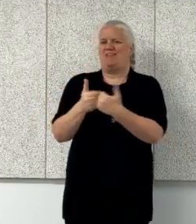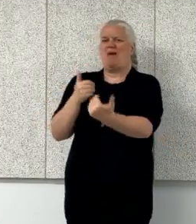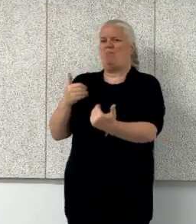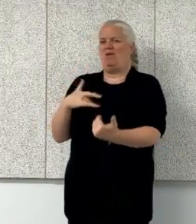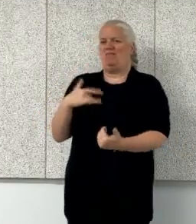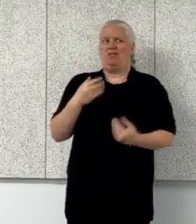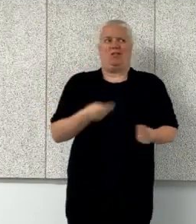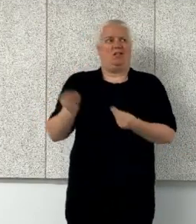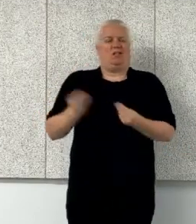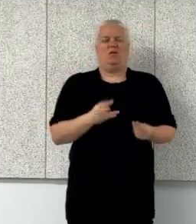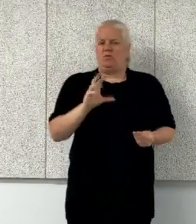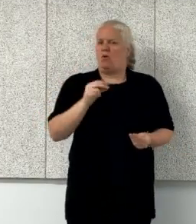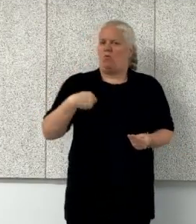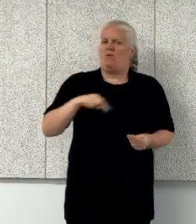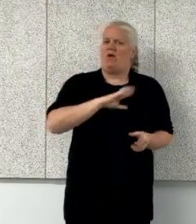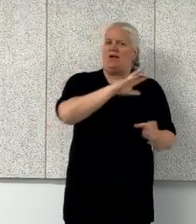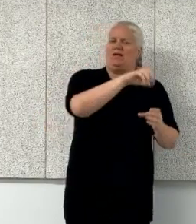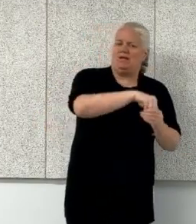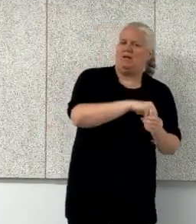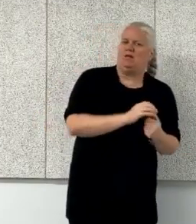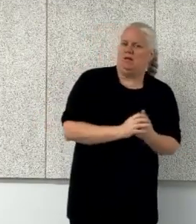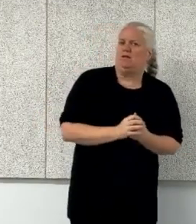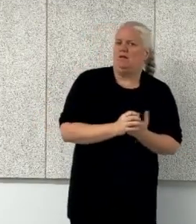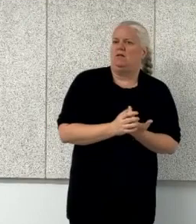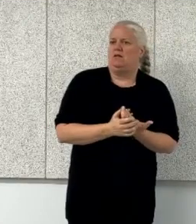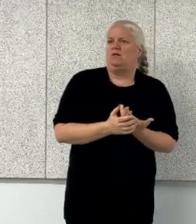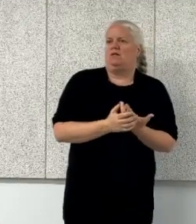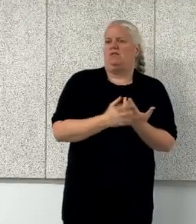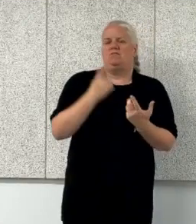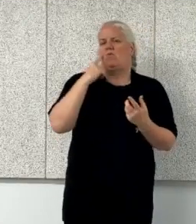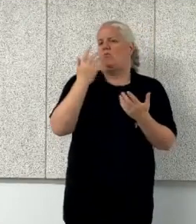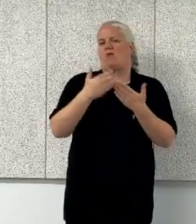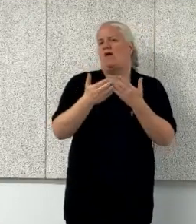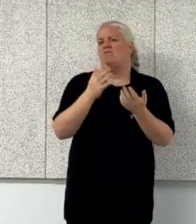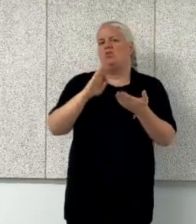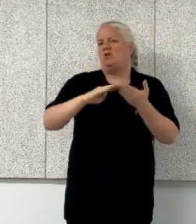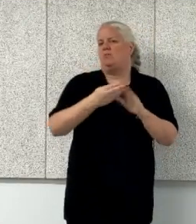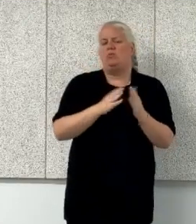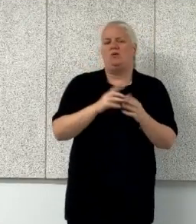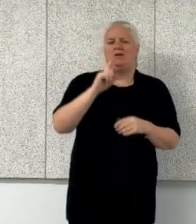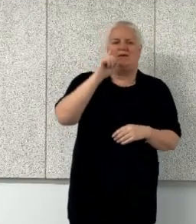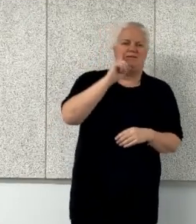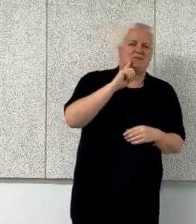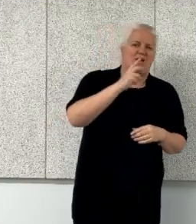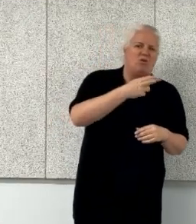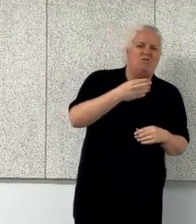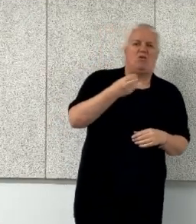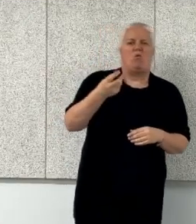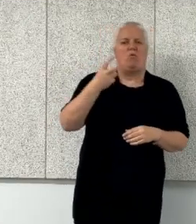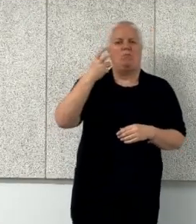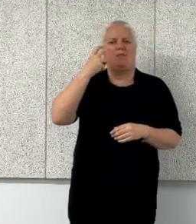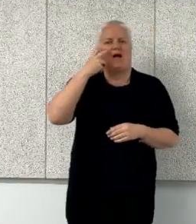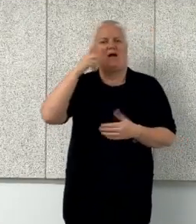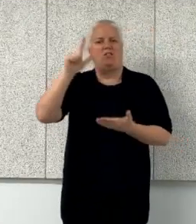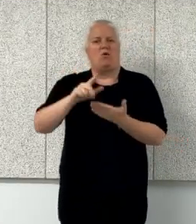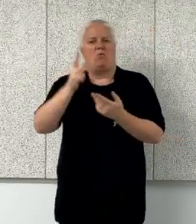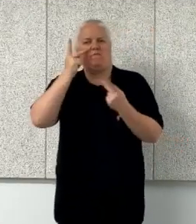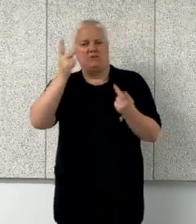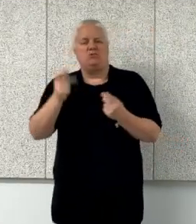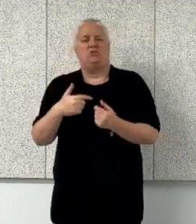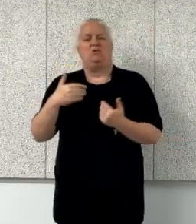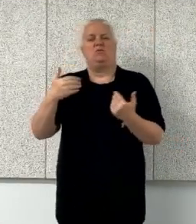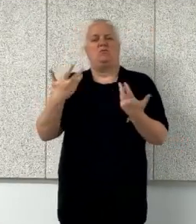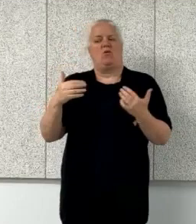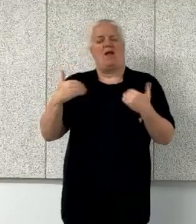most comfortable with, whether it's deafness or, you know, blind, low vision, whatever. You have that link to these communities, but it's